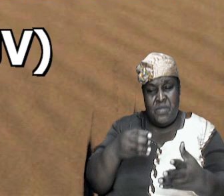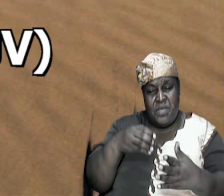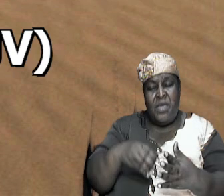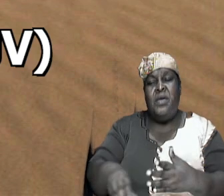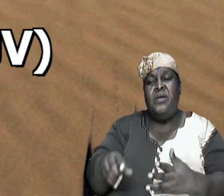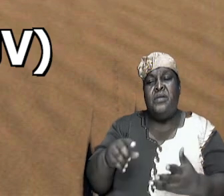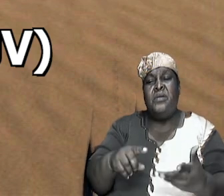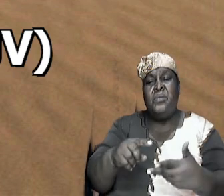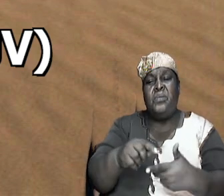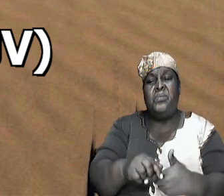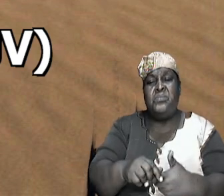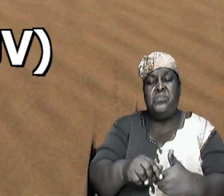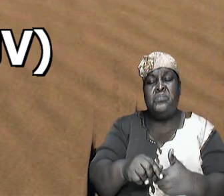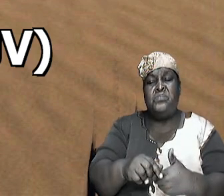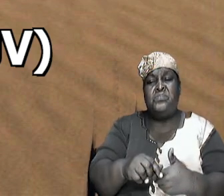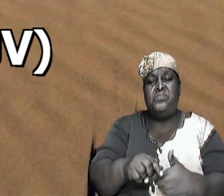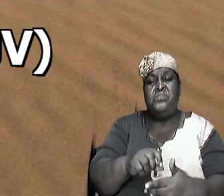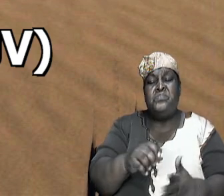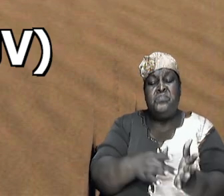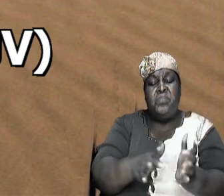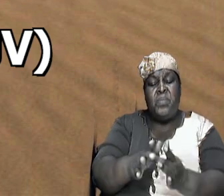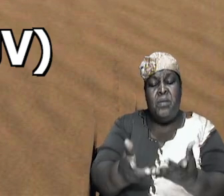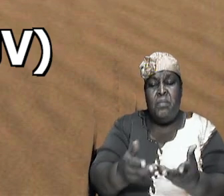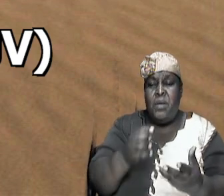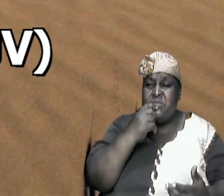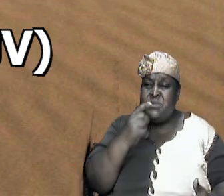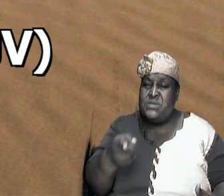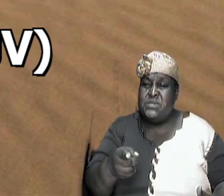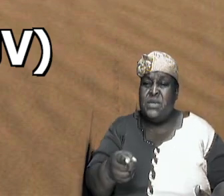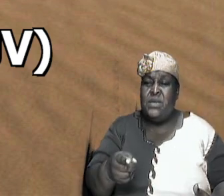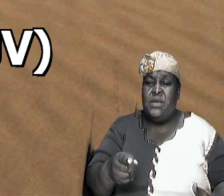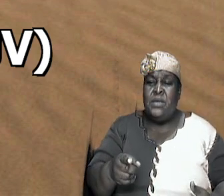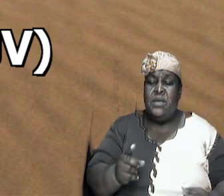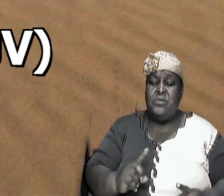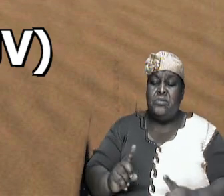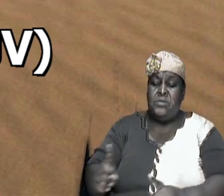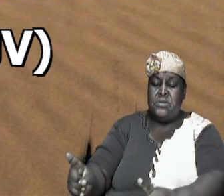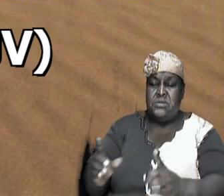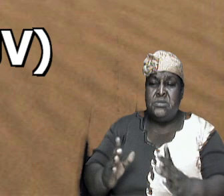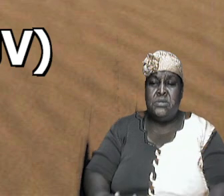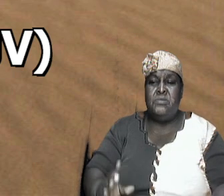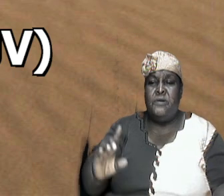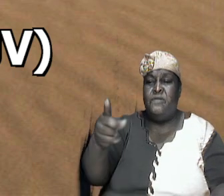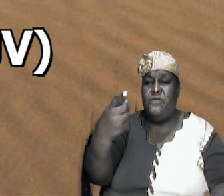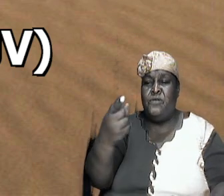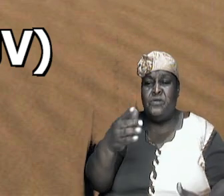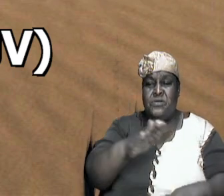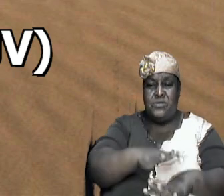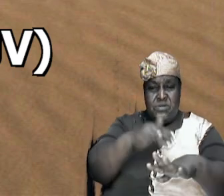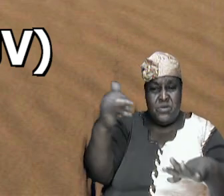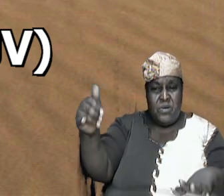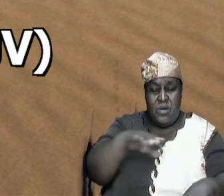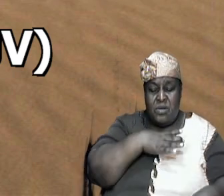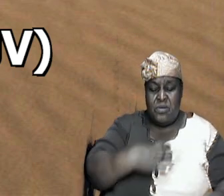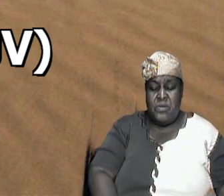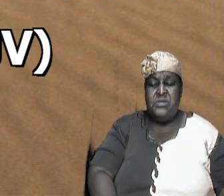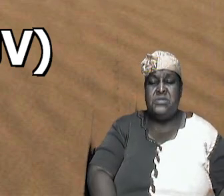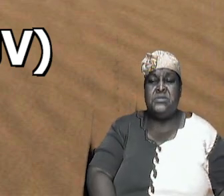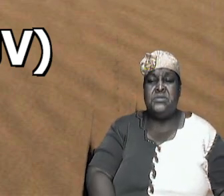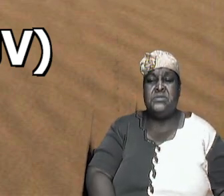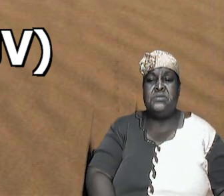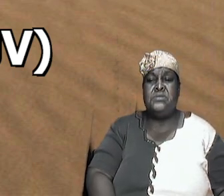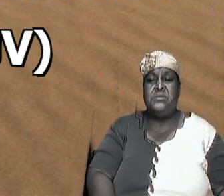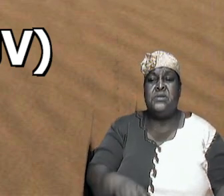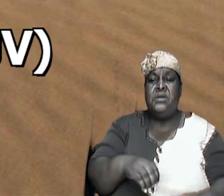when the Bible says that the disciples were first called Christians